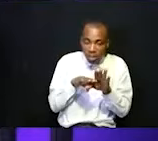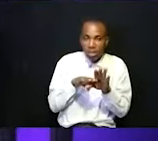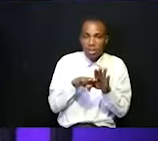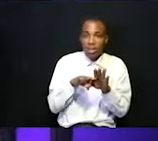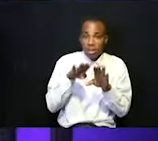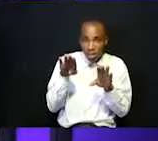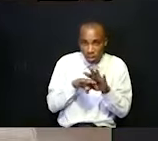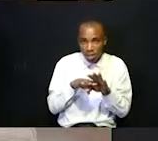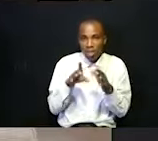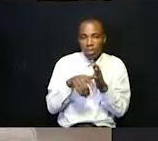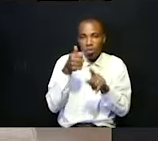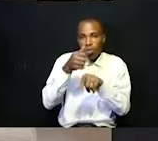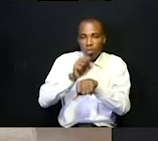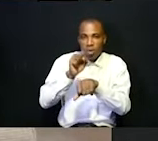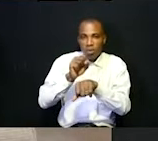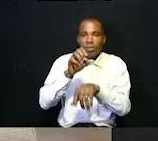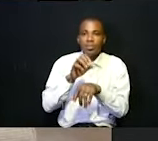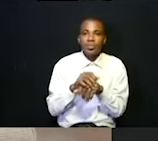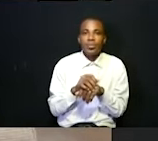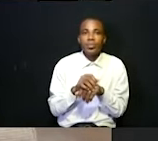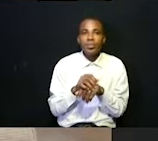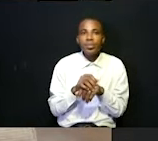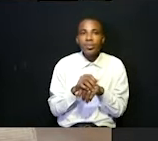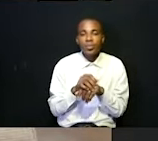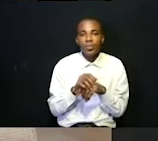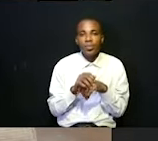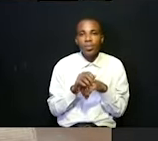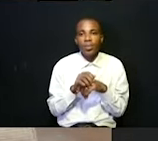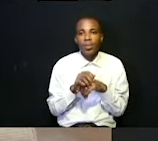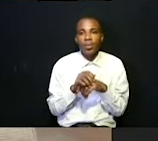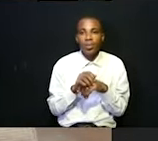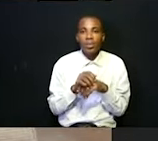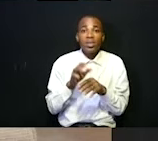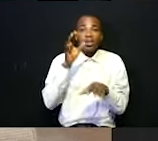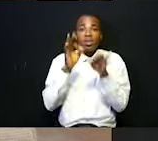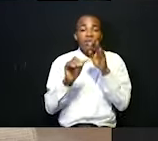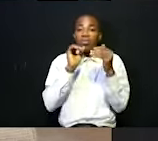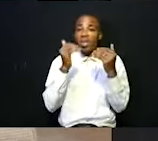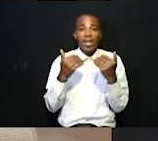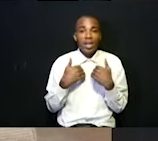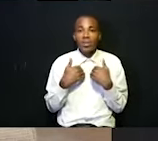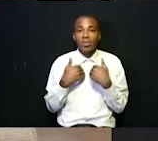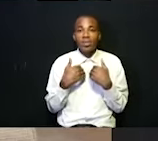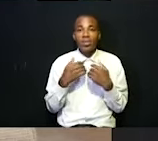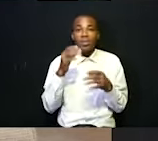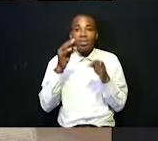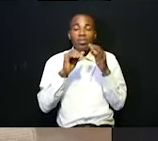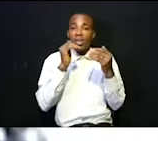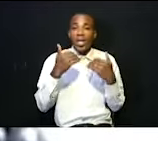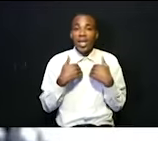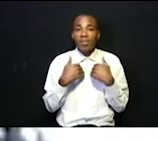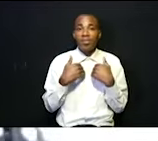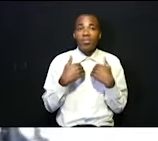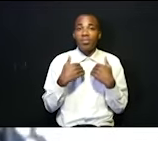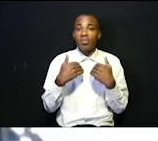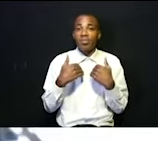can permit us in many ways to give you even those certificates. So please, when you don't have money, don't wait. Marry as